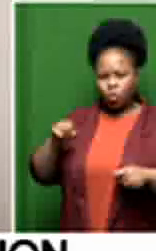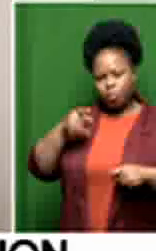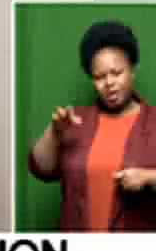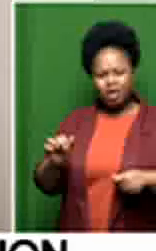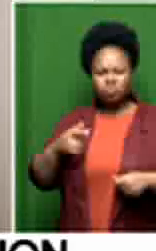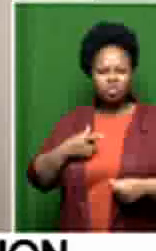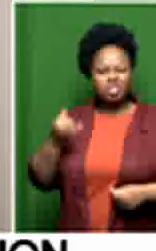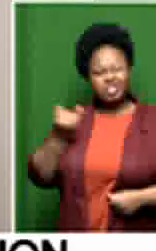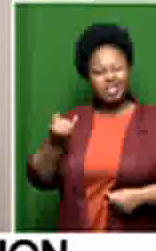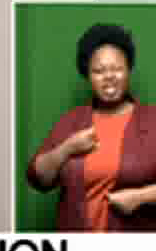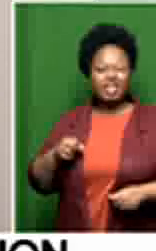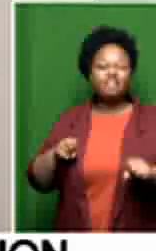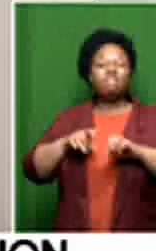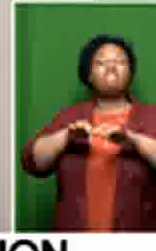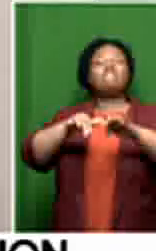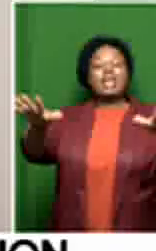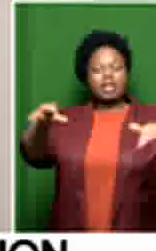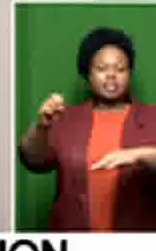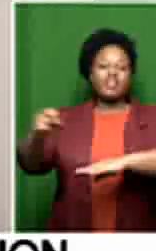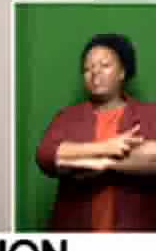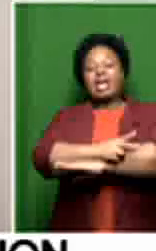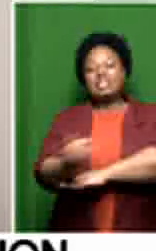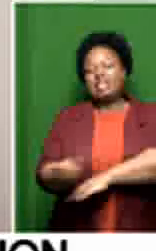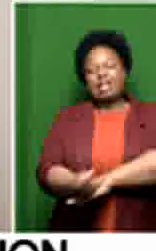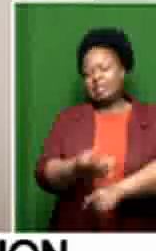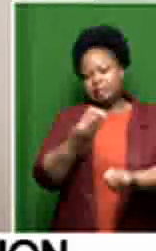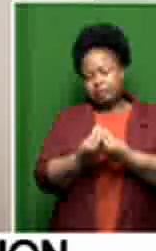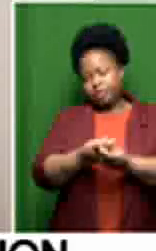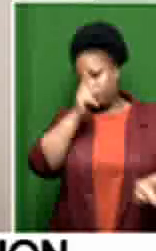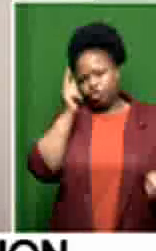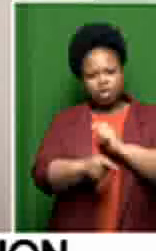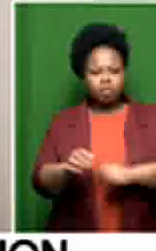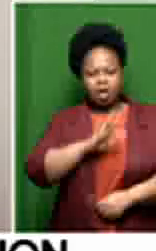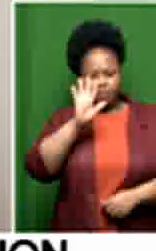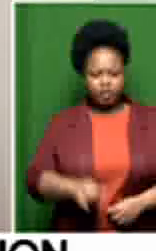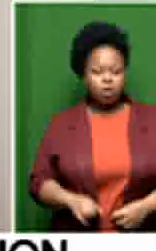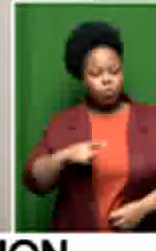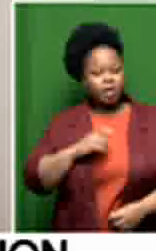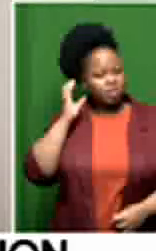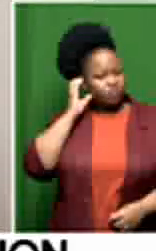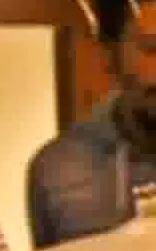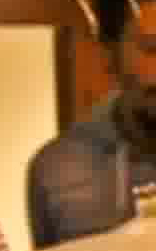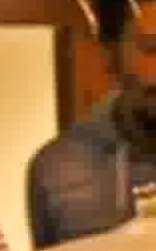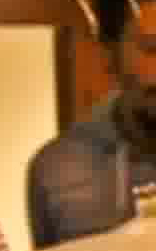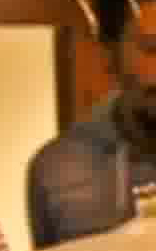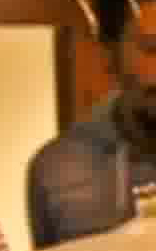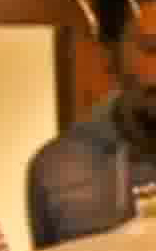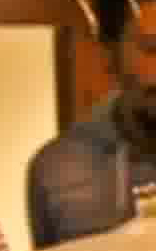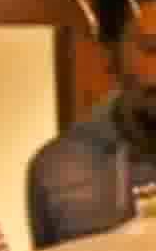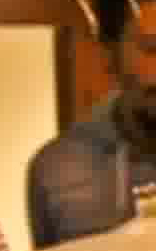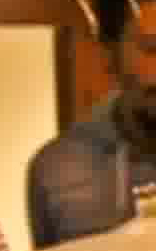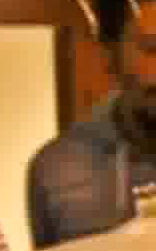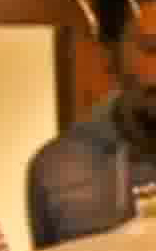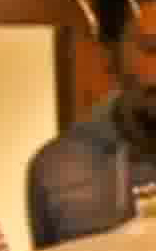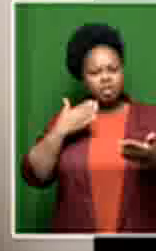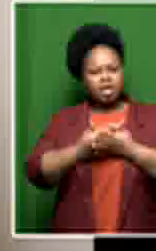Oprah. Will be just like a virus spreading something that is going to change Africa. For instance, the app also allows people